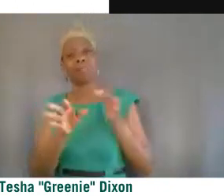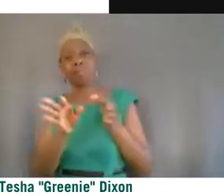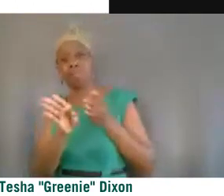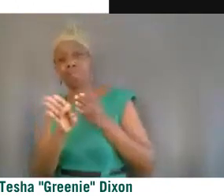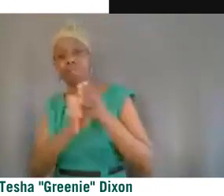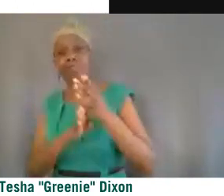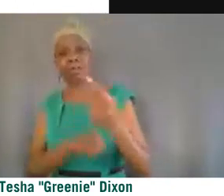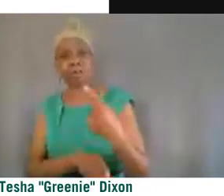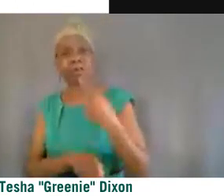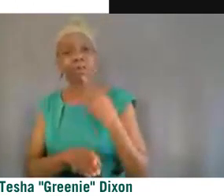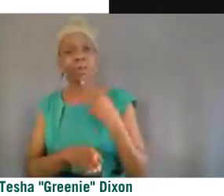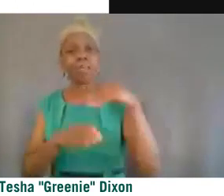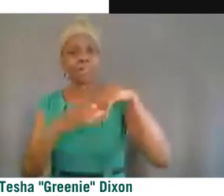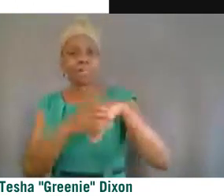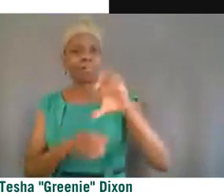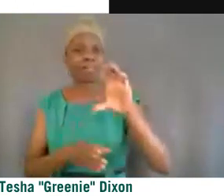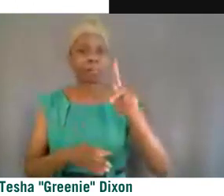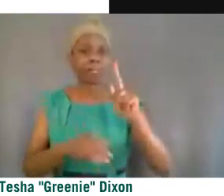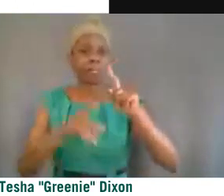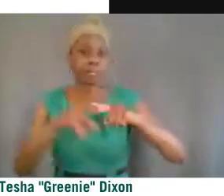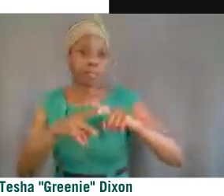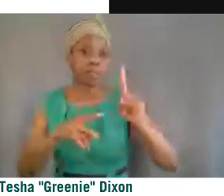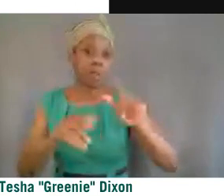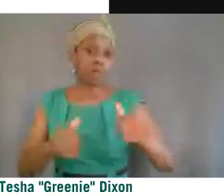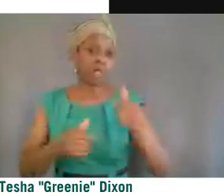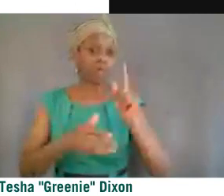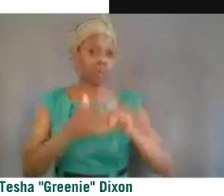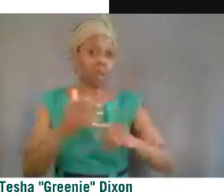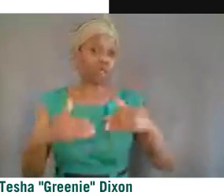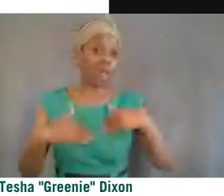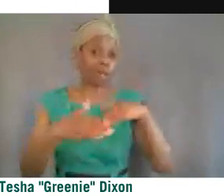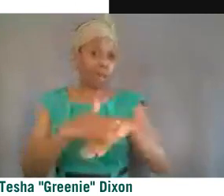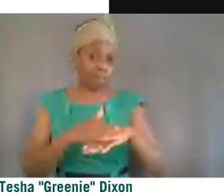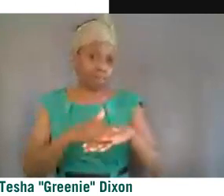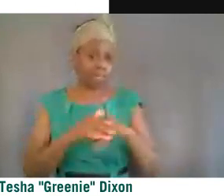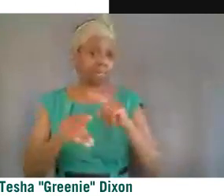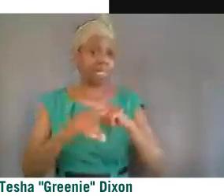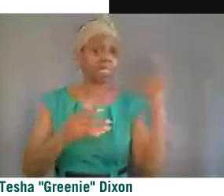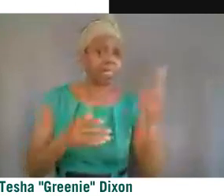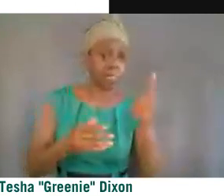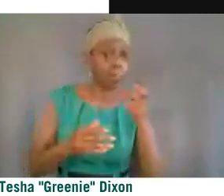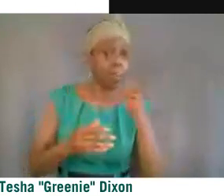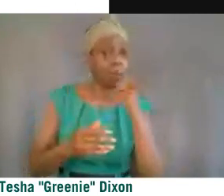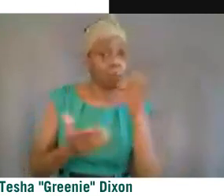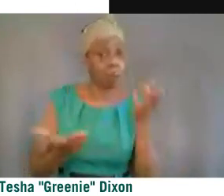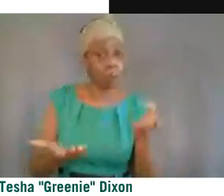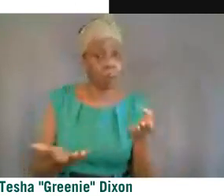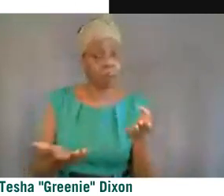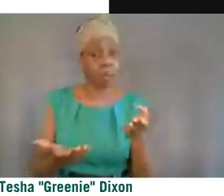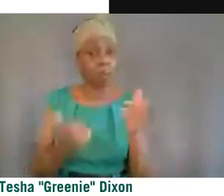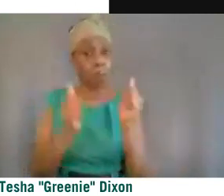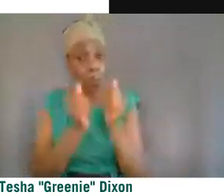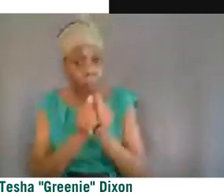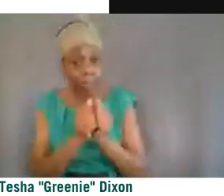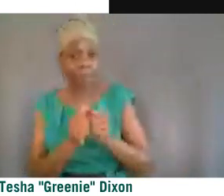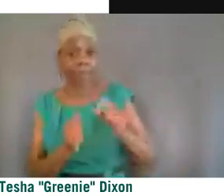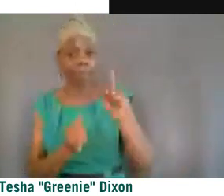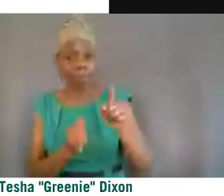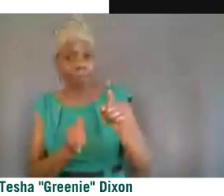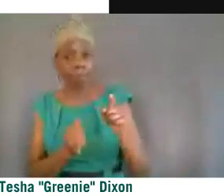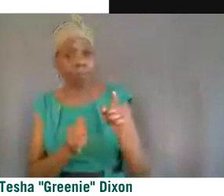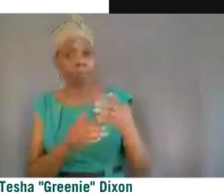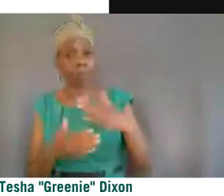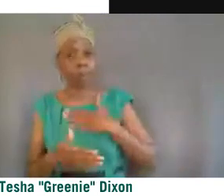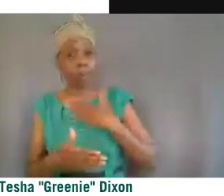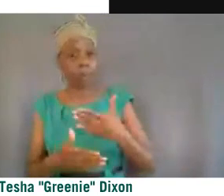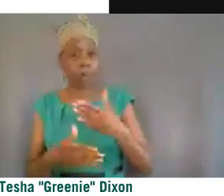in CP, depending on where you live and what you have access to. But someone who, with you, is going to be